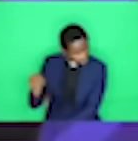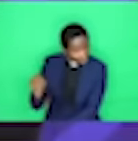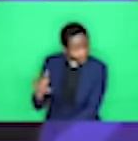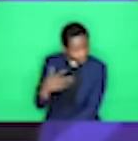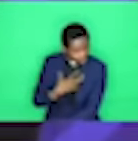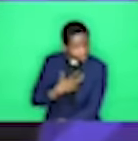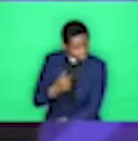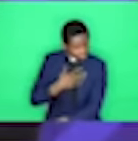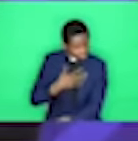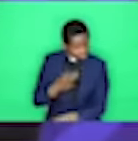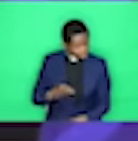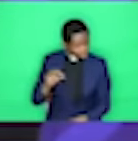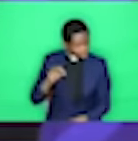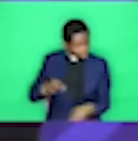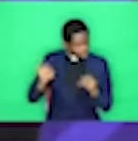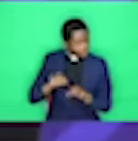importance.